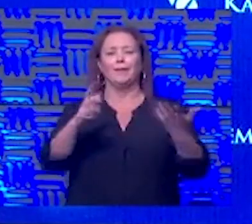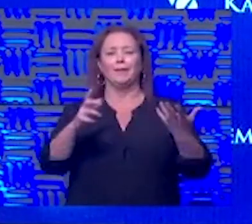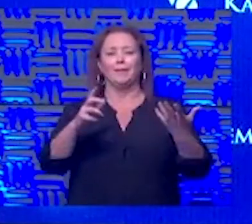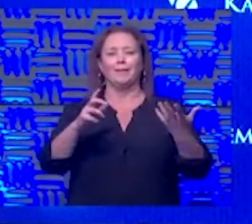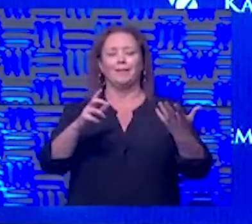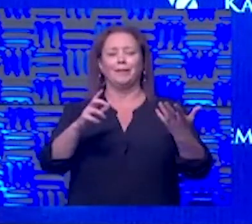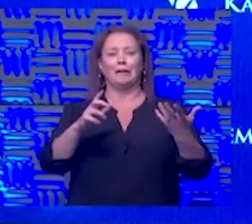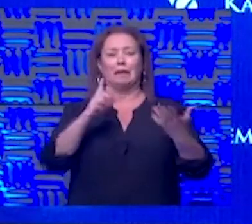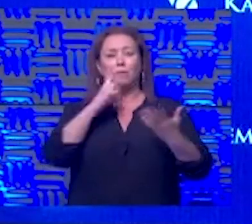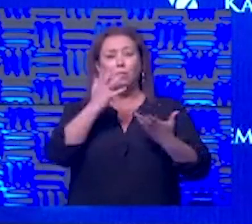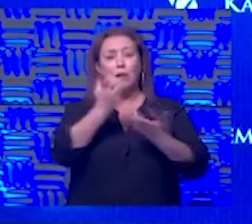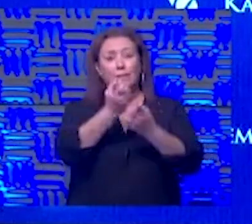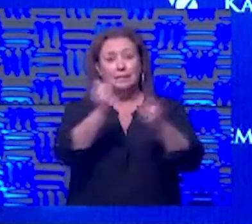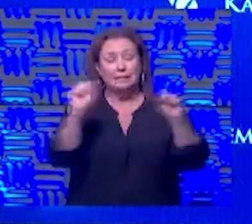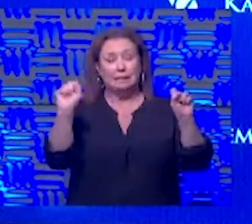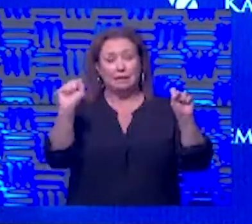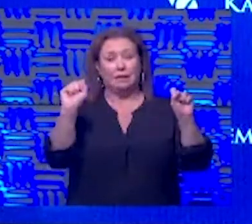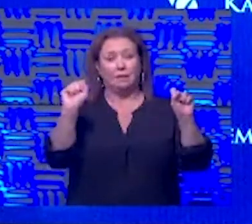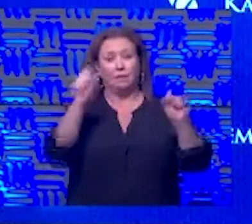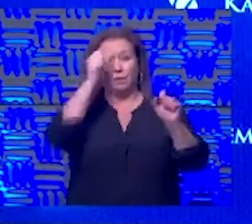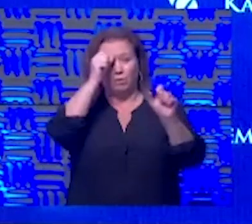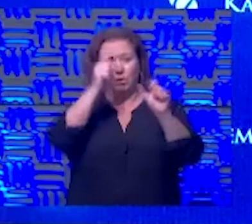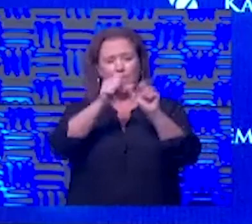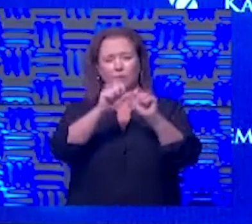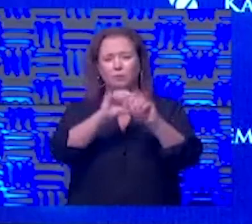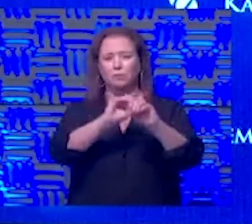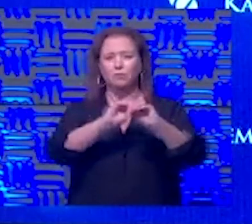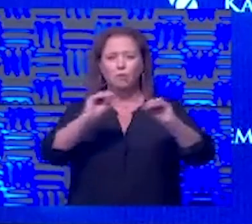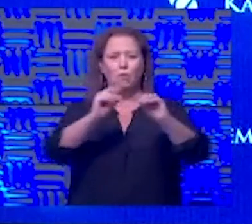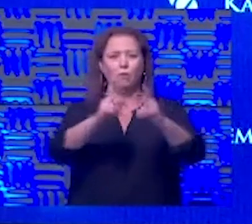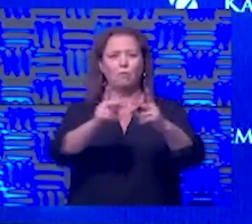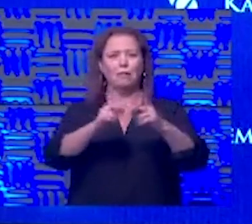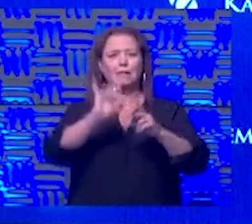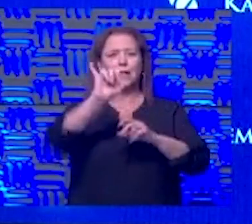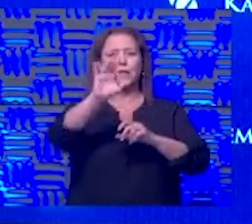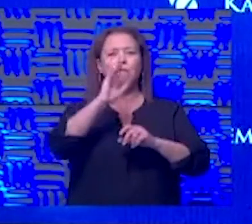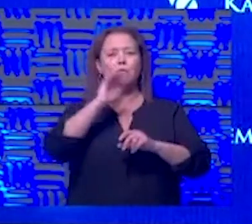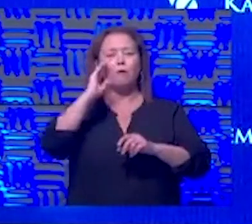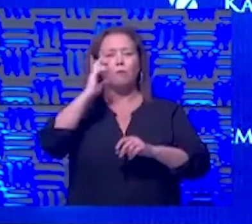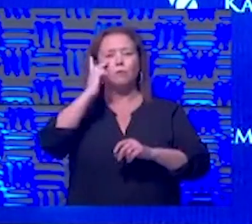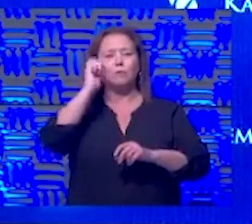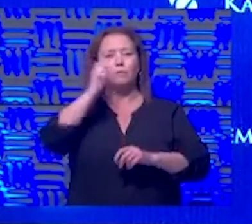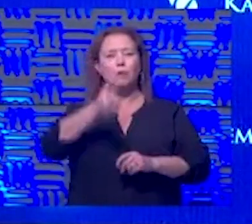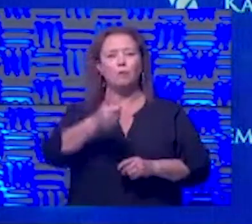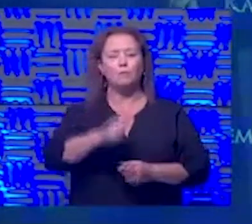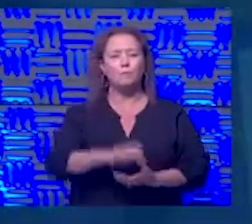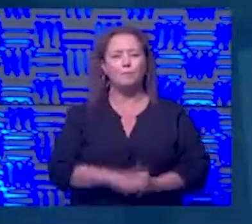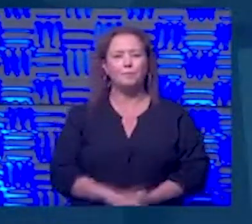really want to stay safe, just remember there's still no place like home. We'll see you tomorrow.